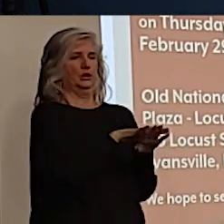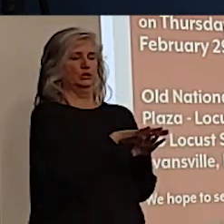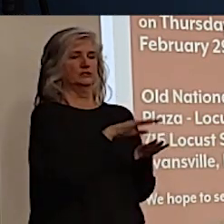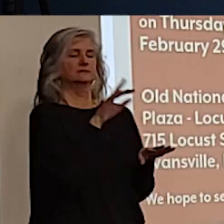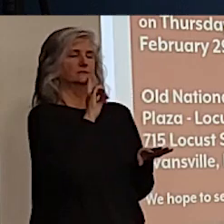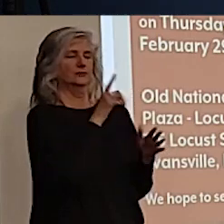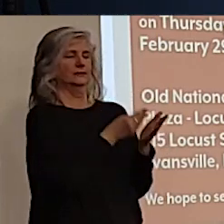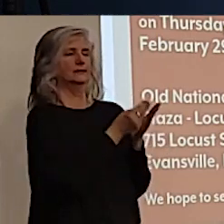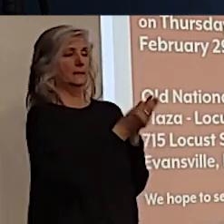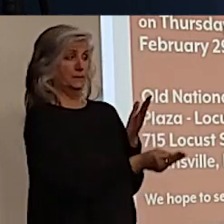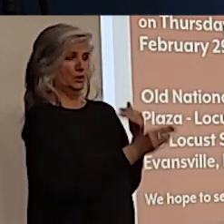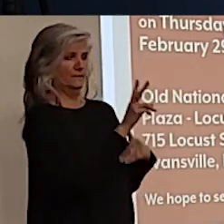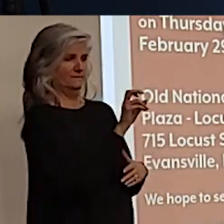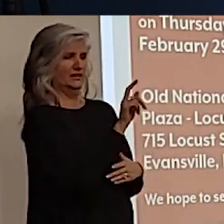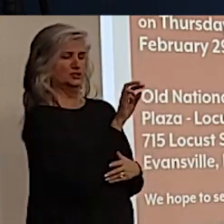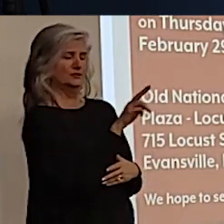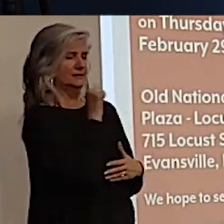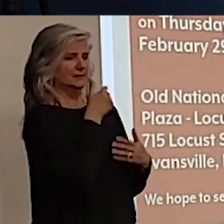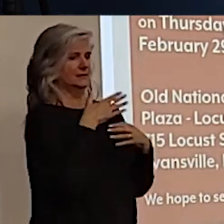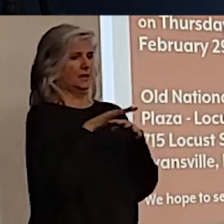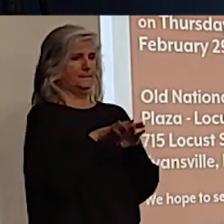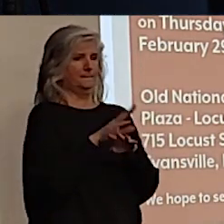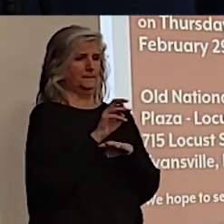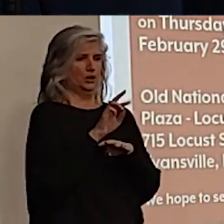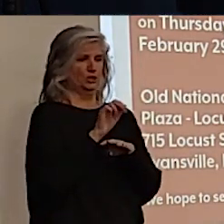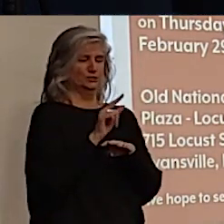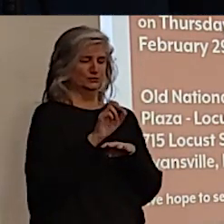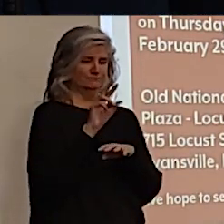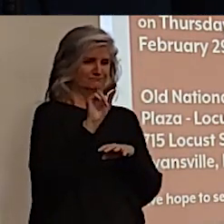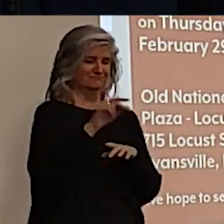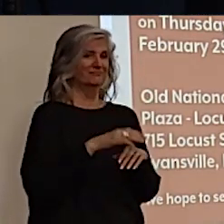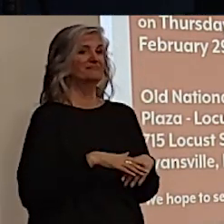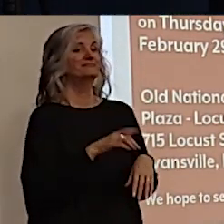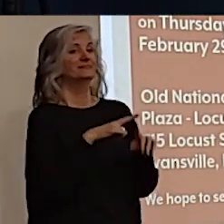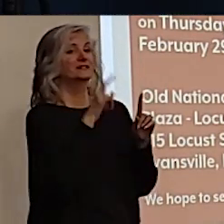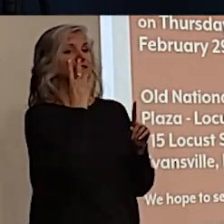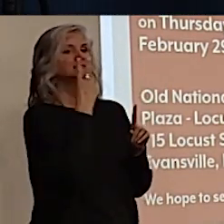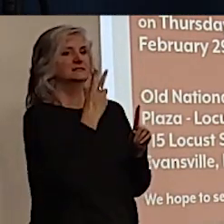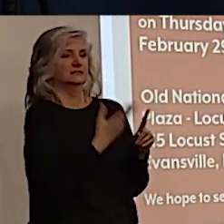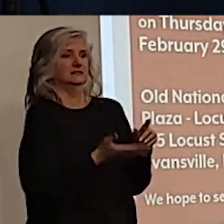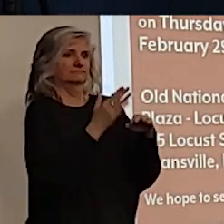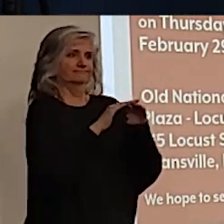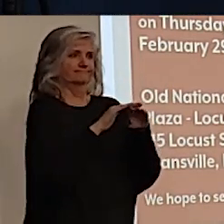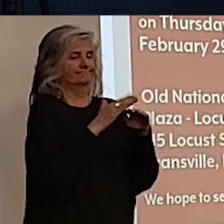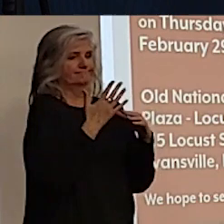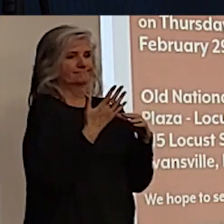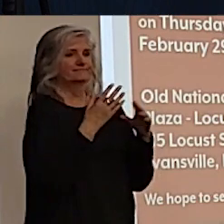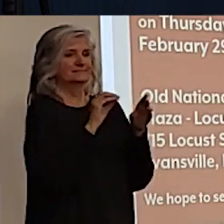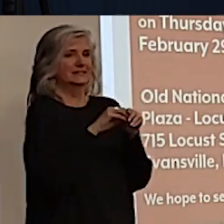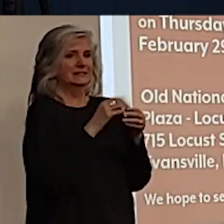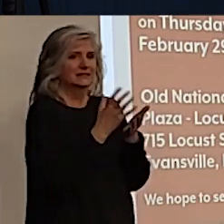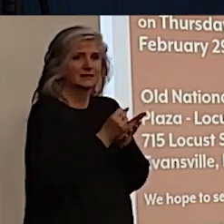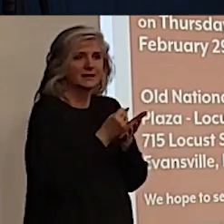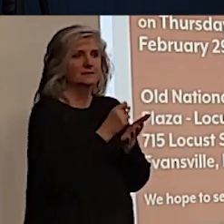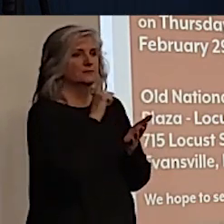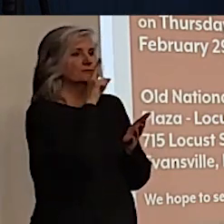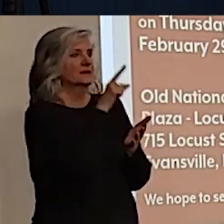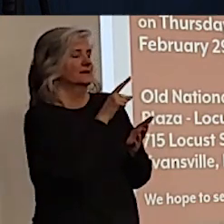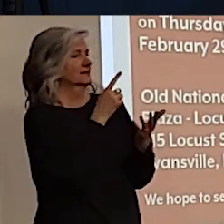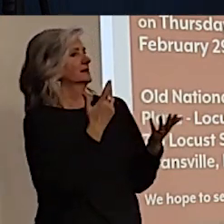bought Vectren. They bought Vectren, and you've seen a significant upkeep in income. And the reality